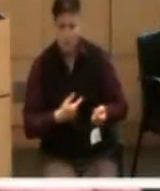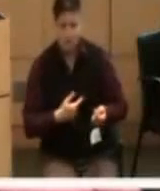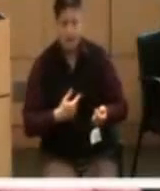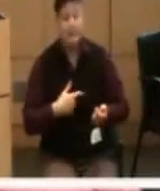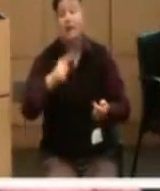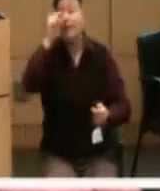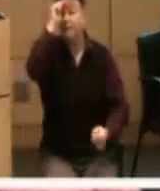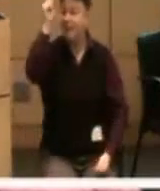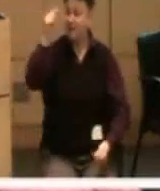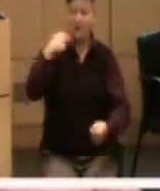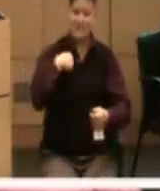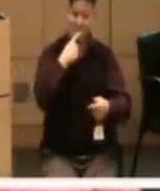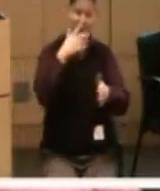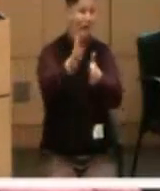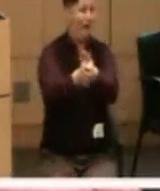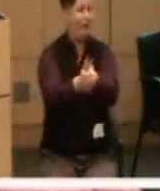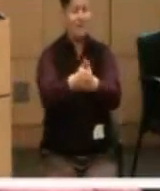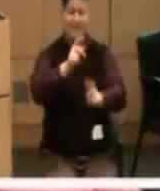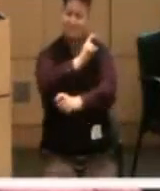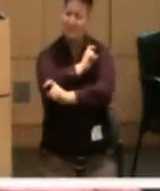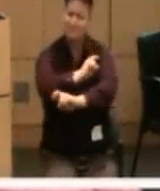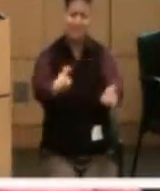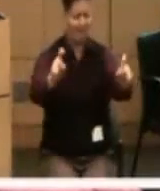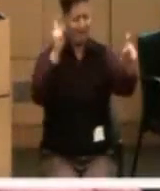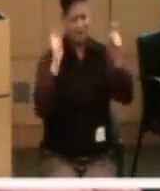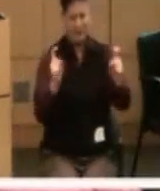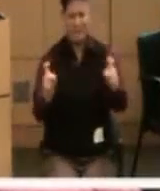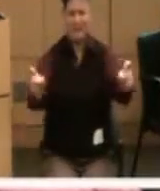great to get these devices on really early.